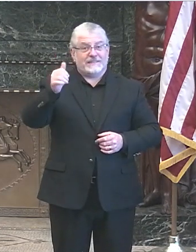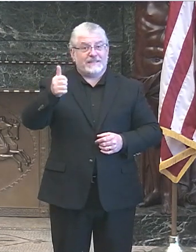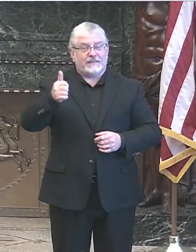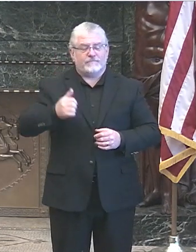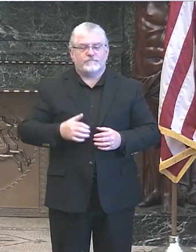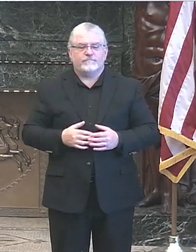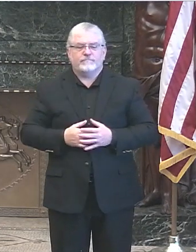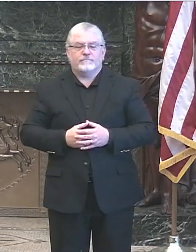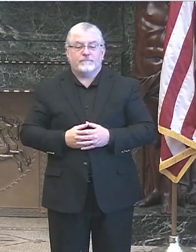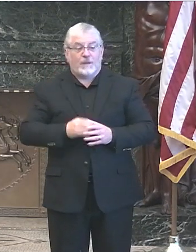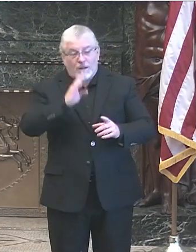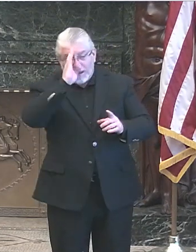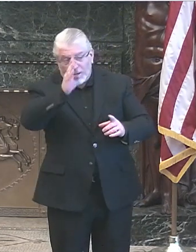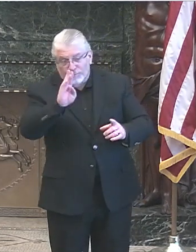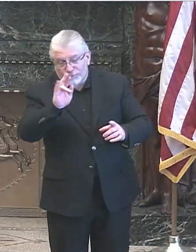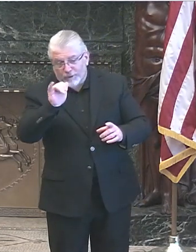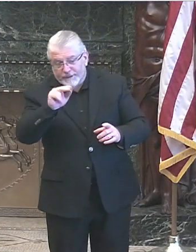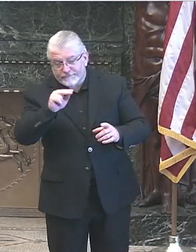Brian.